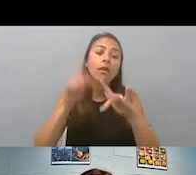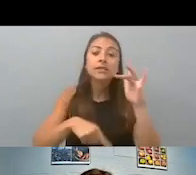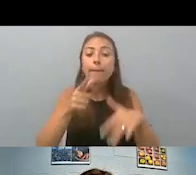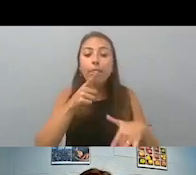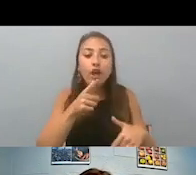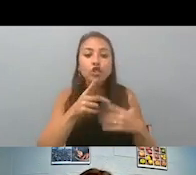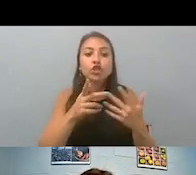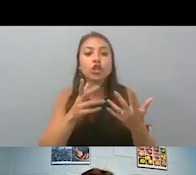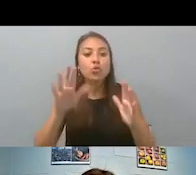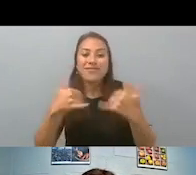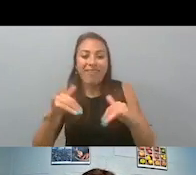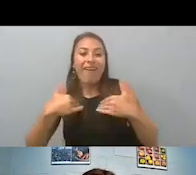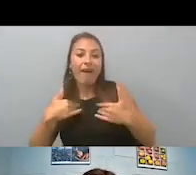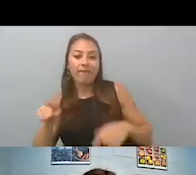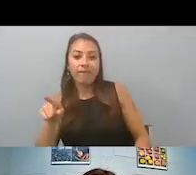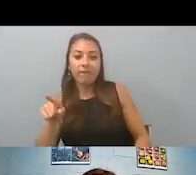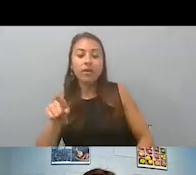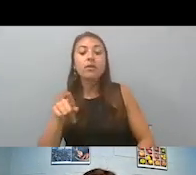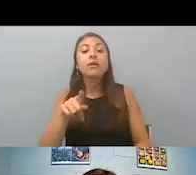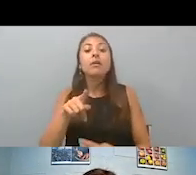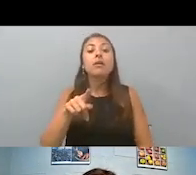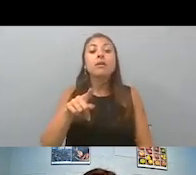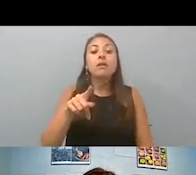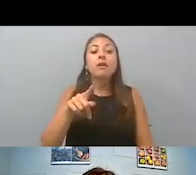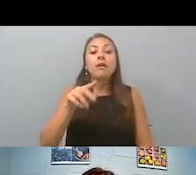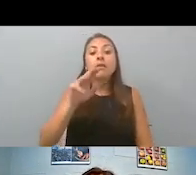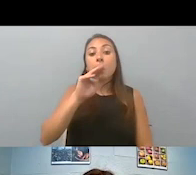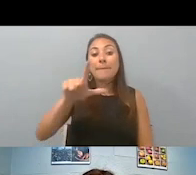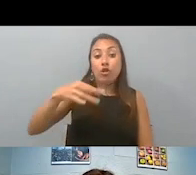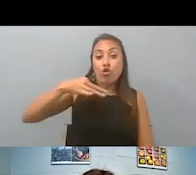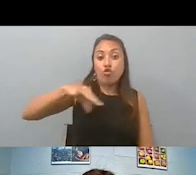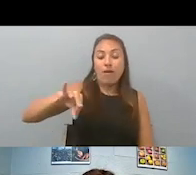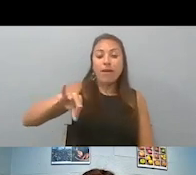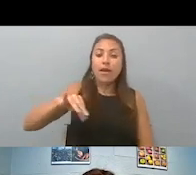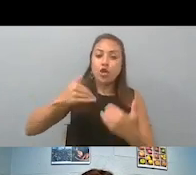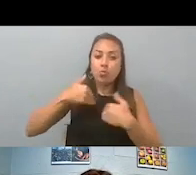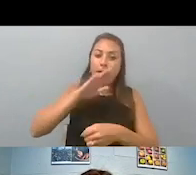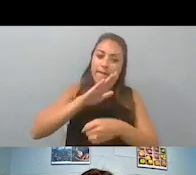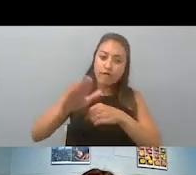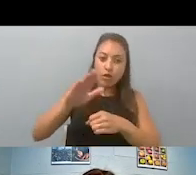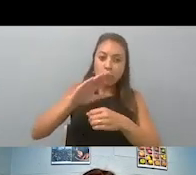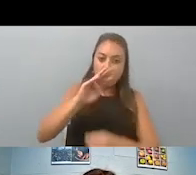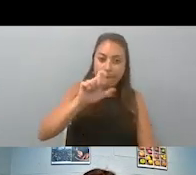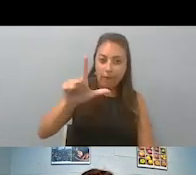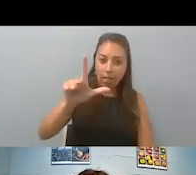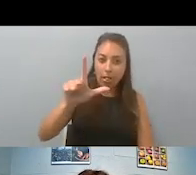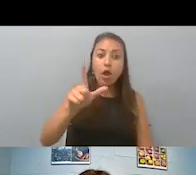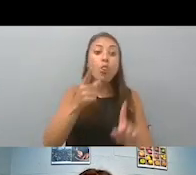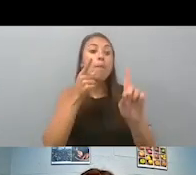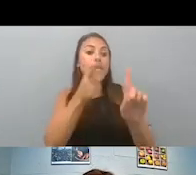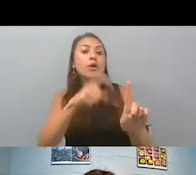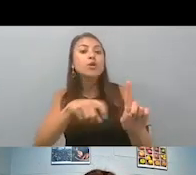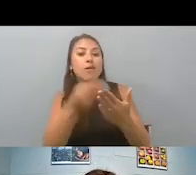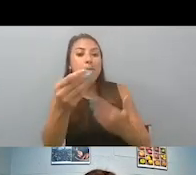the difference is that a meal credit allows you to get a full meal, and points are allowing you to buy something a la carte. So really